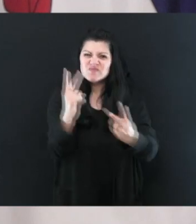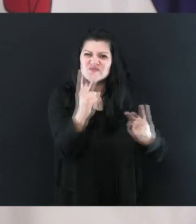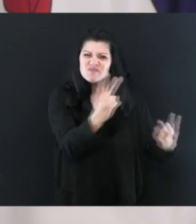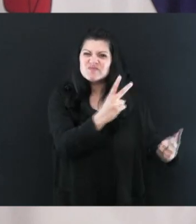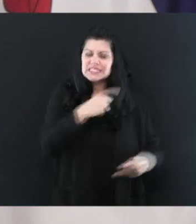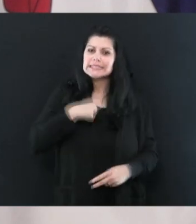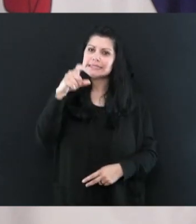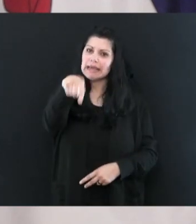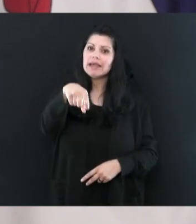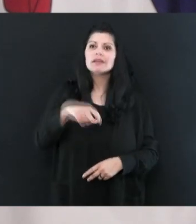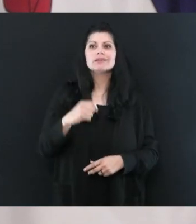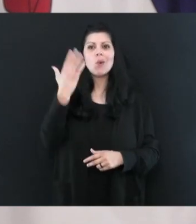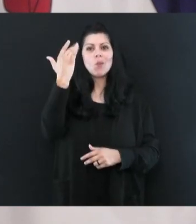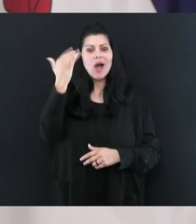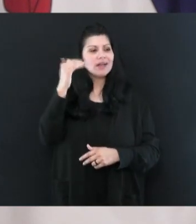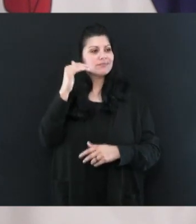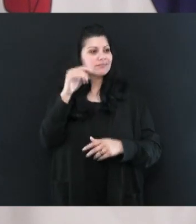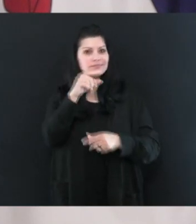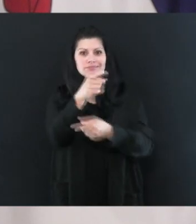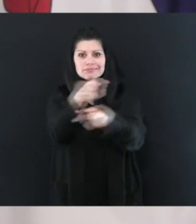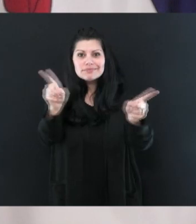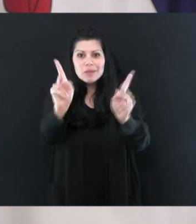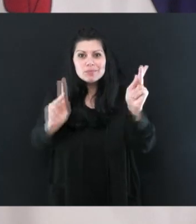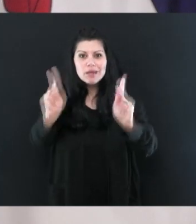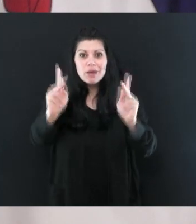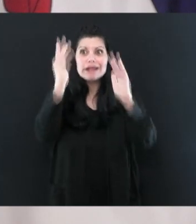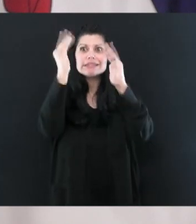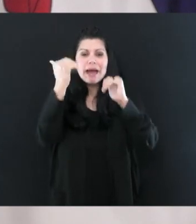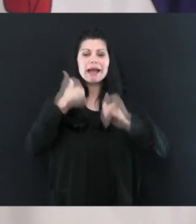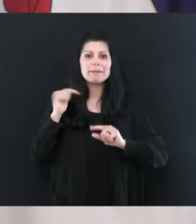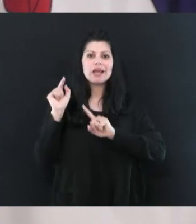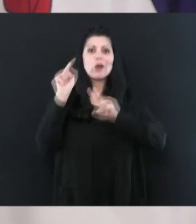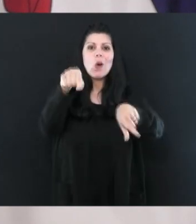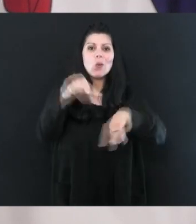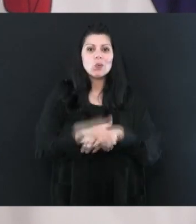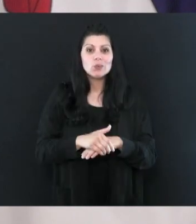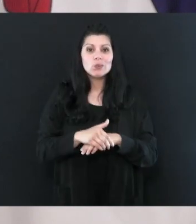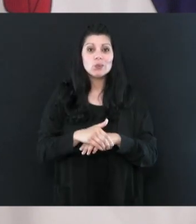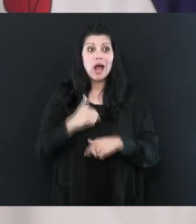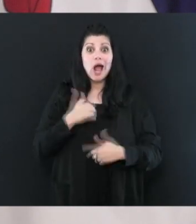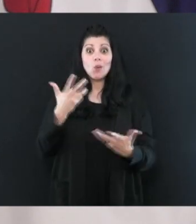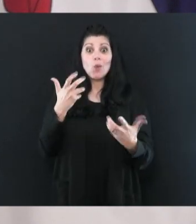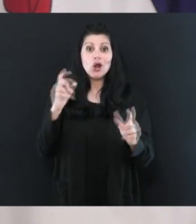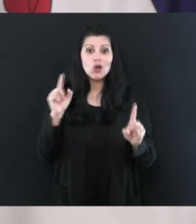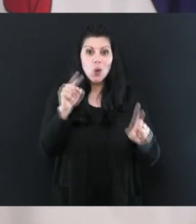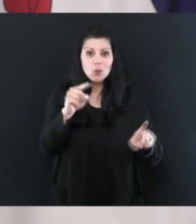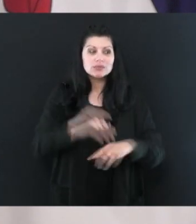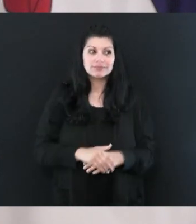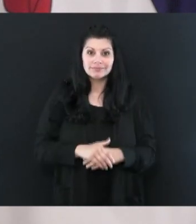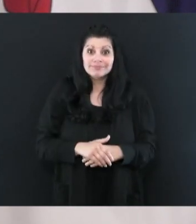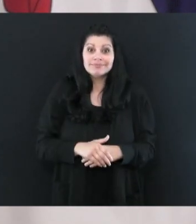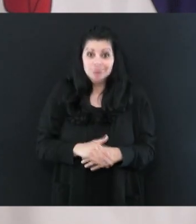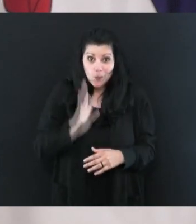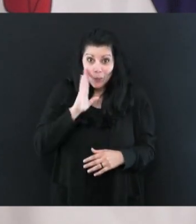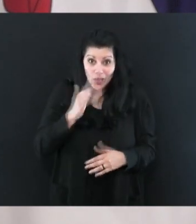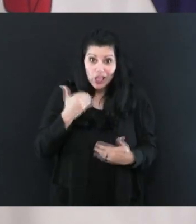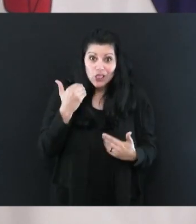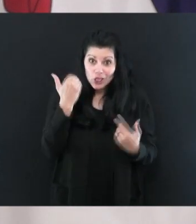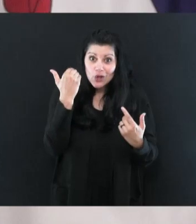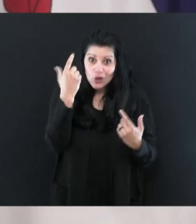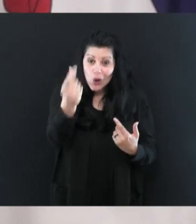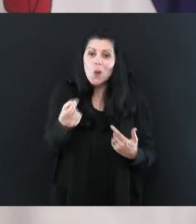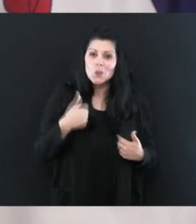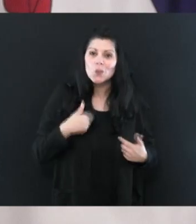It's expected of me to go. I want to go, and I'm going to go. But within all of